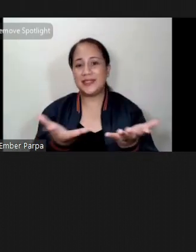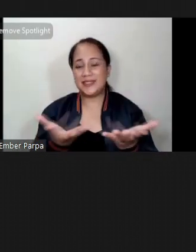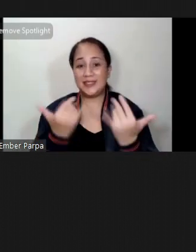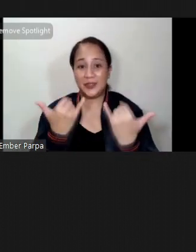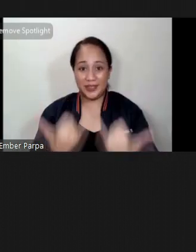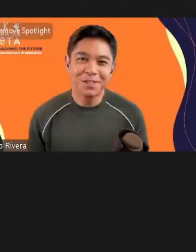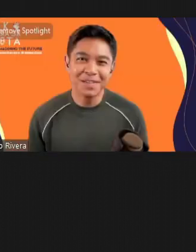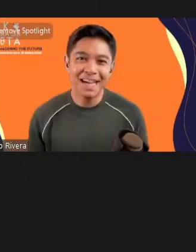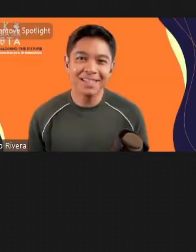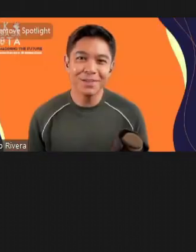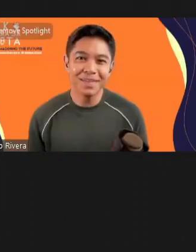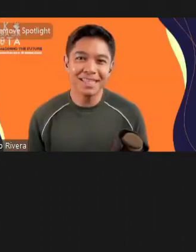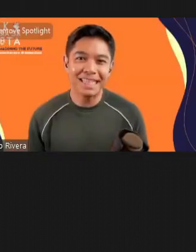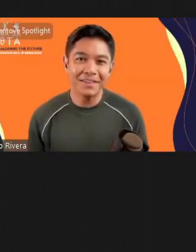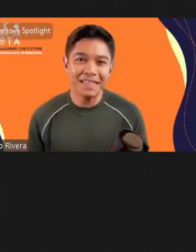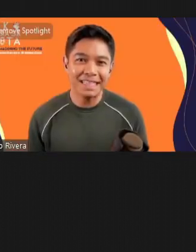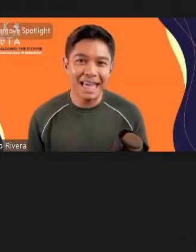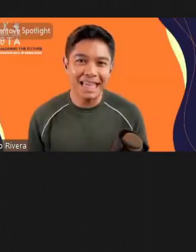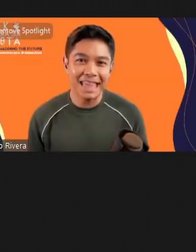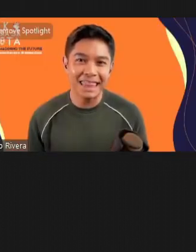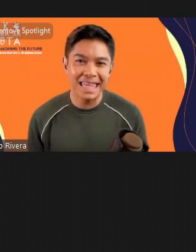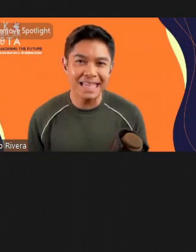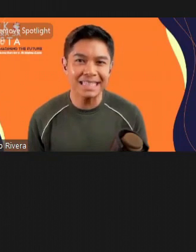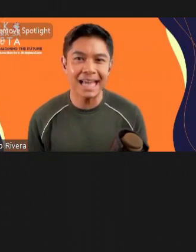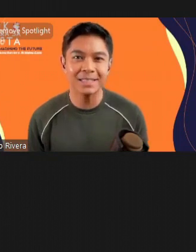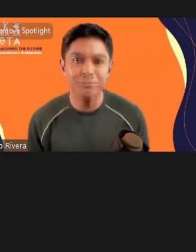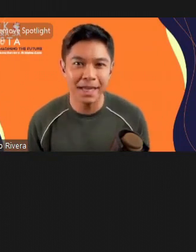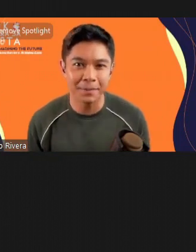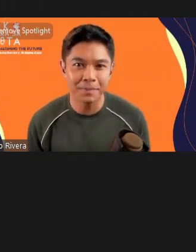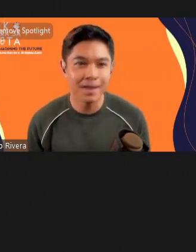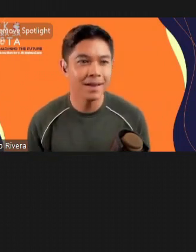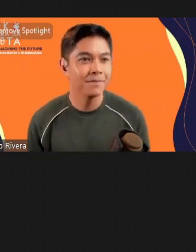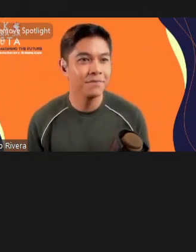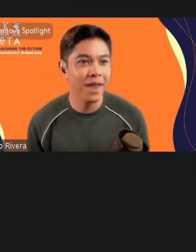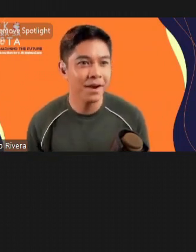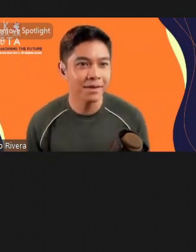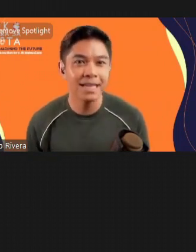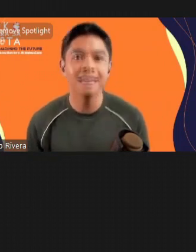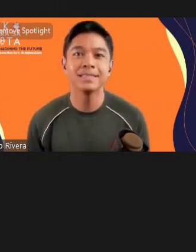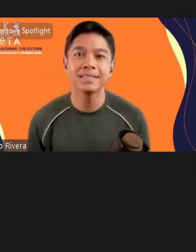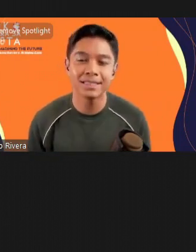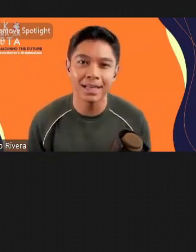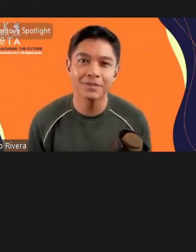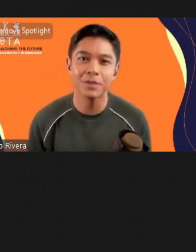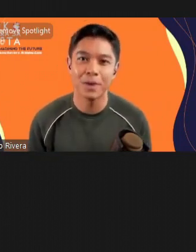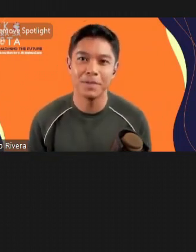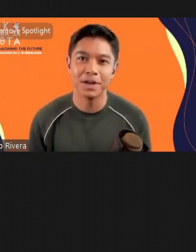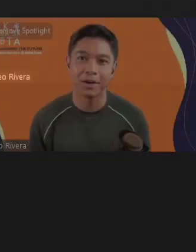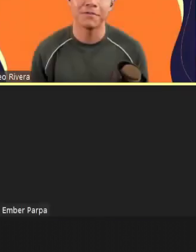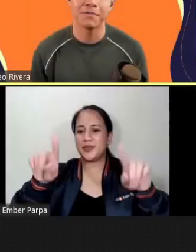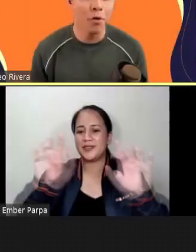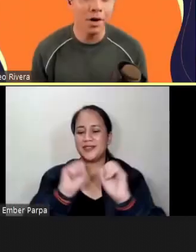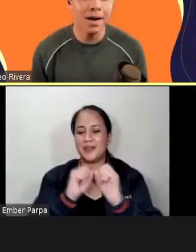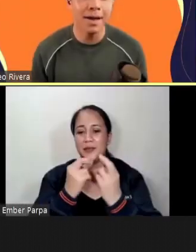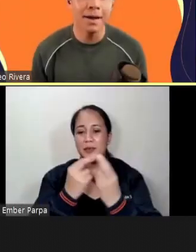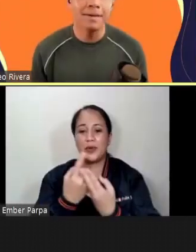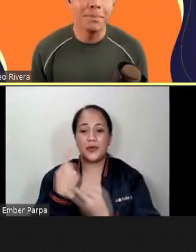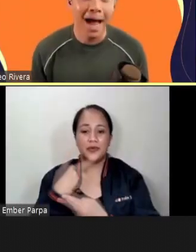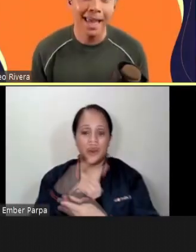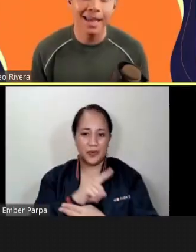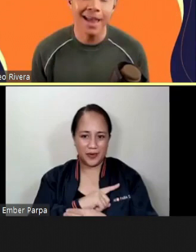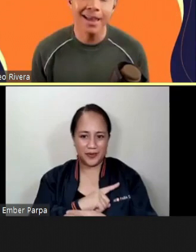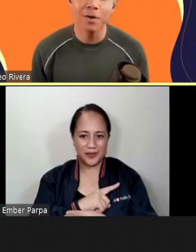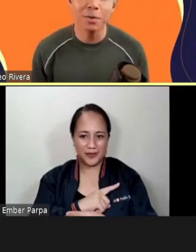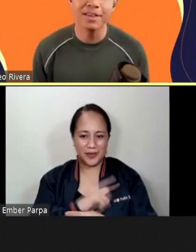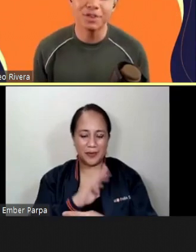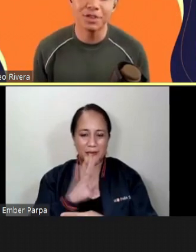today. Truly, guys, now we can safely say that this has been a very successful webinar for,